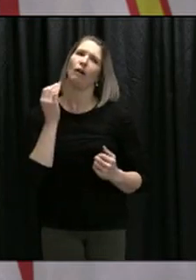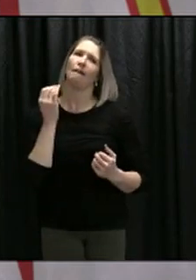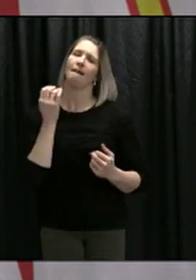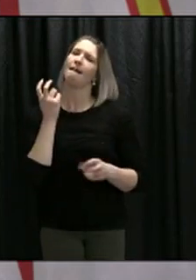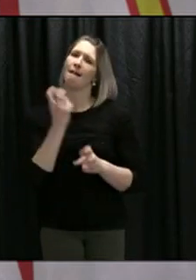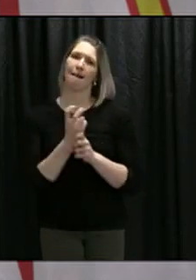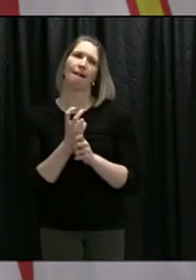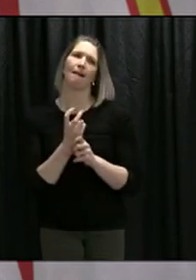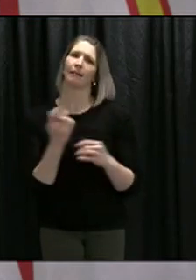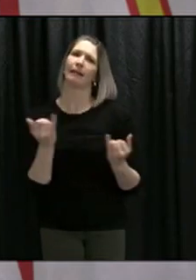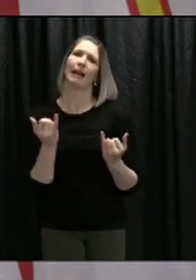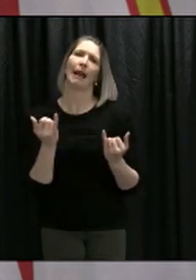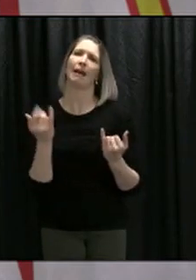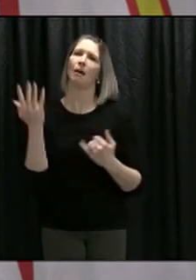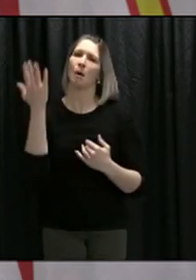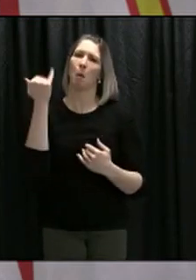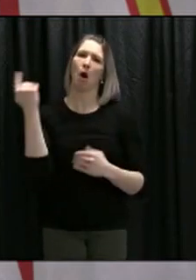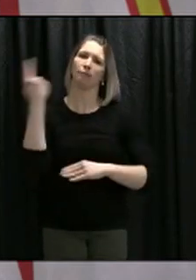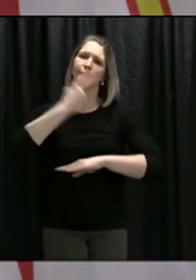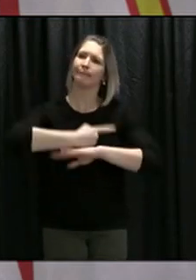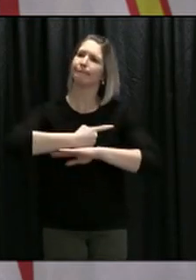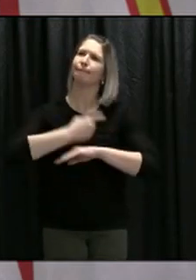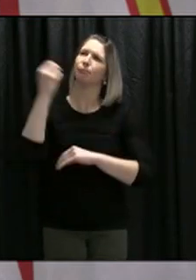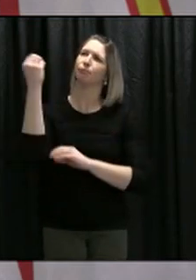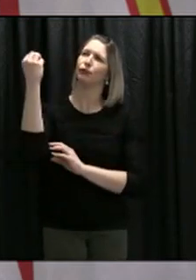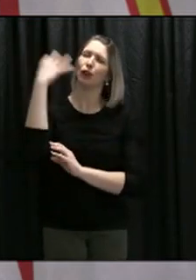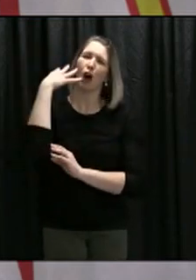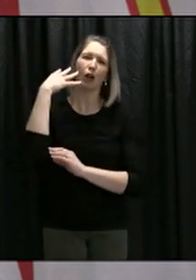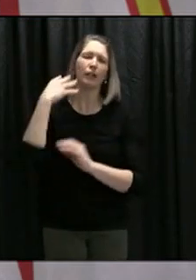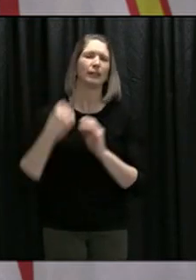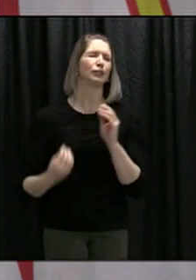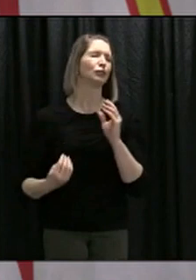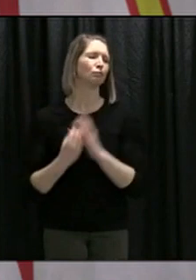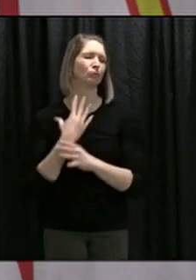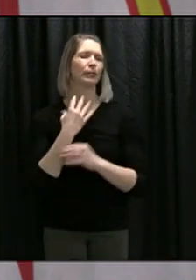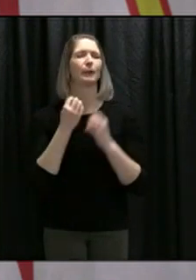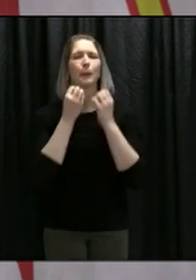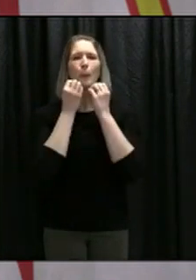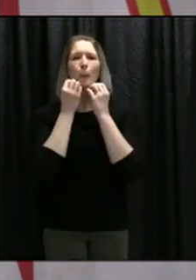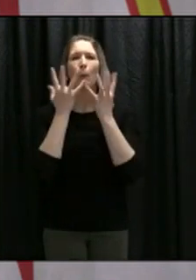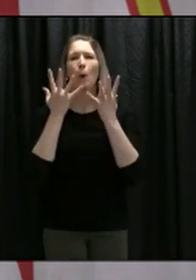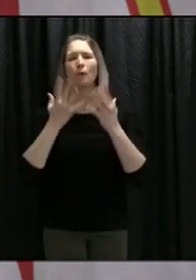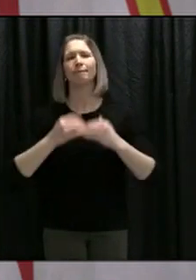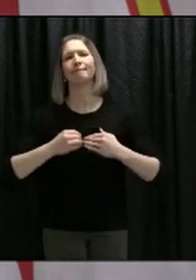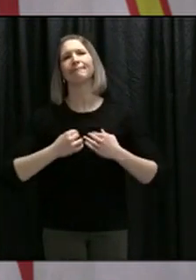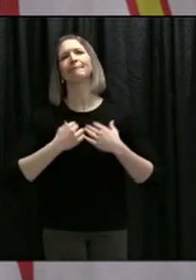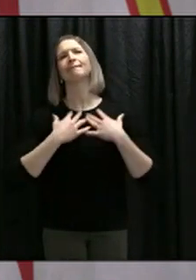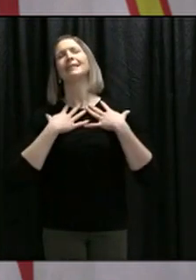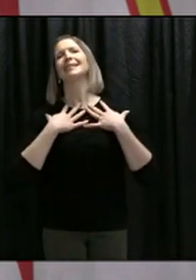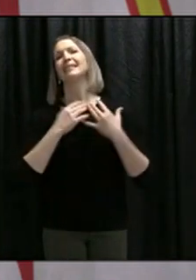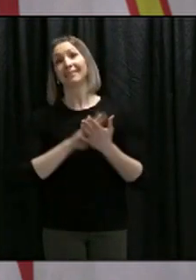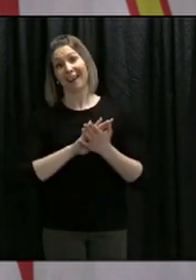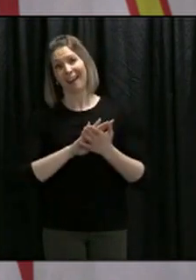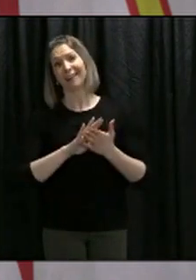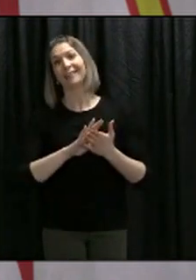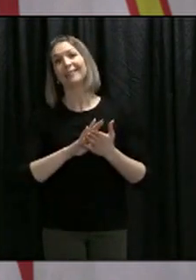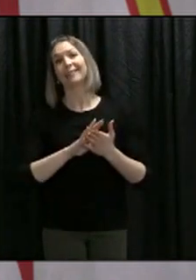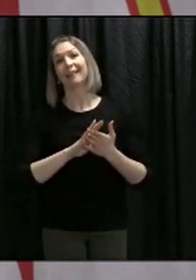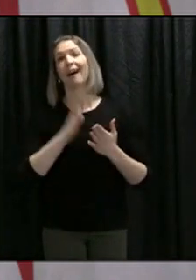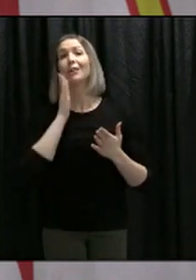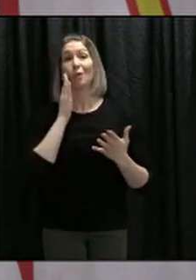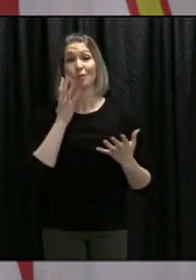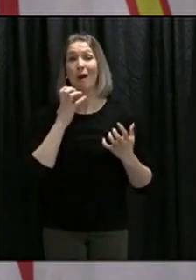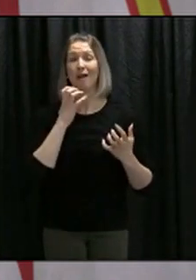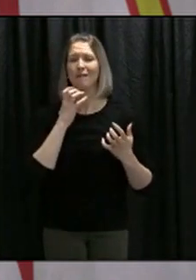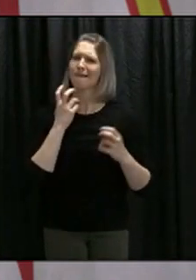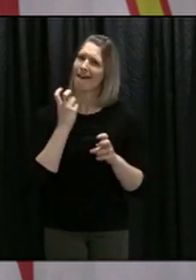around a little as we see some beautiful spring weather across our province. So if you're going outside, as